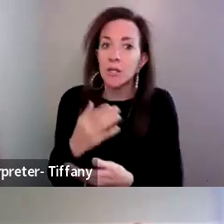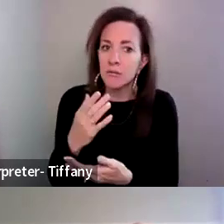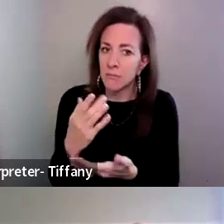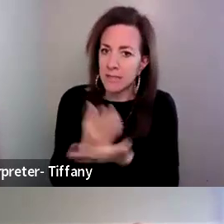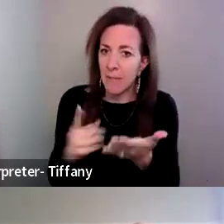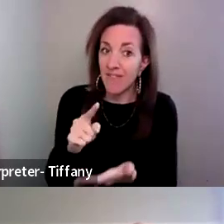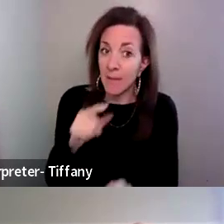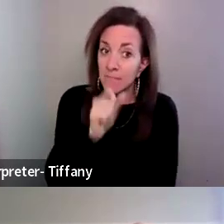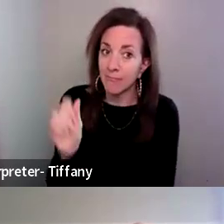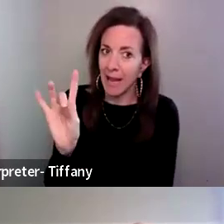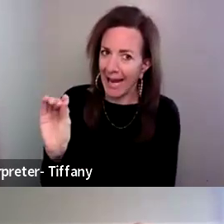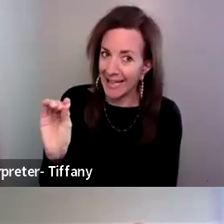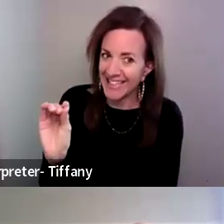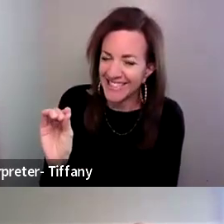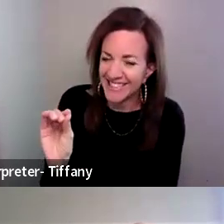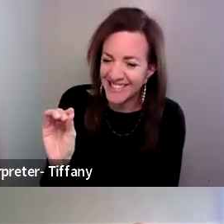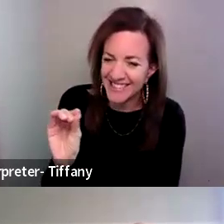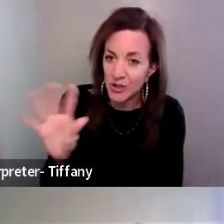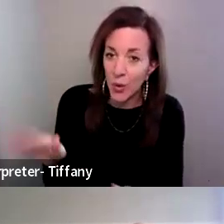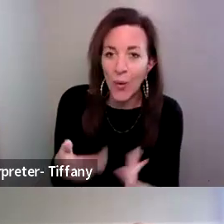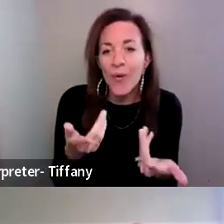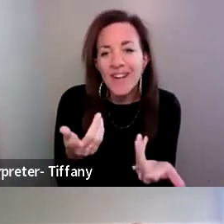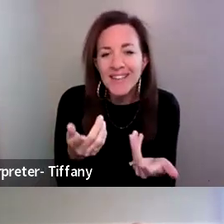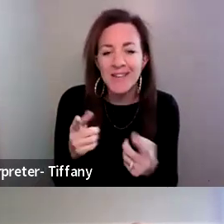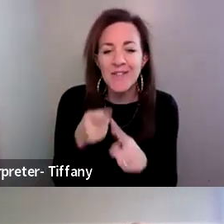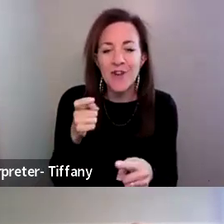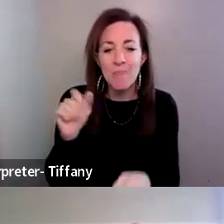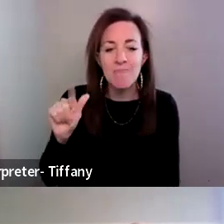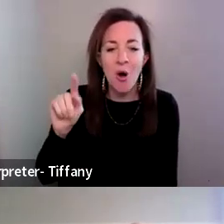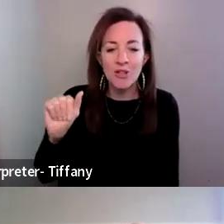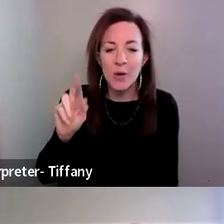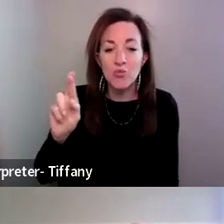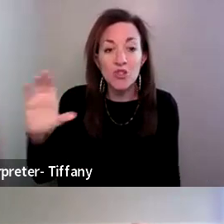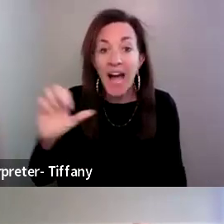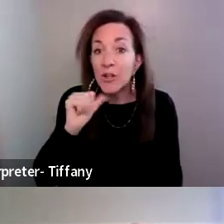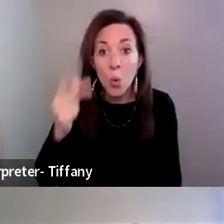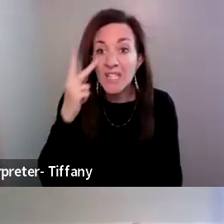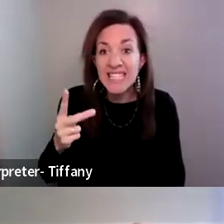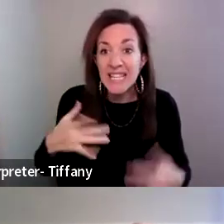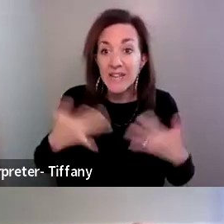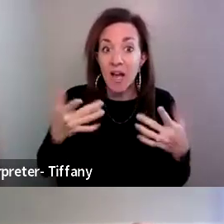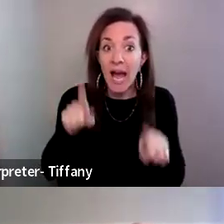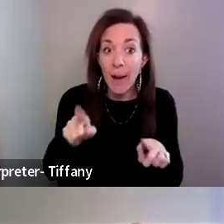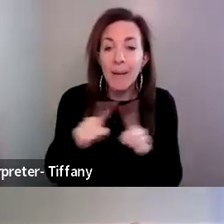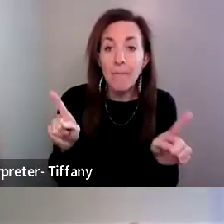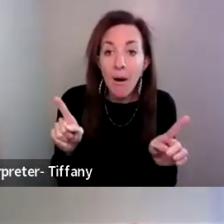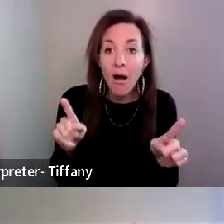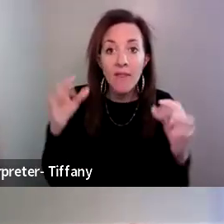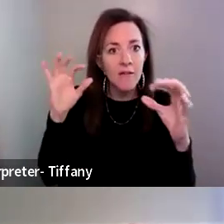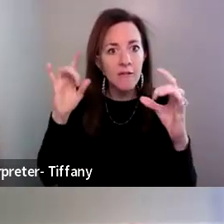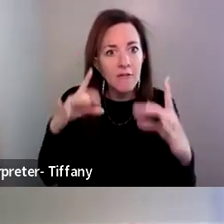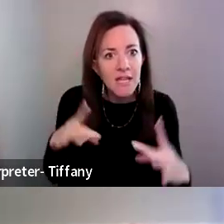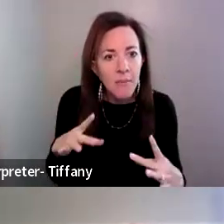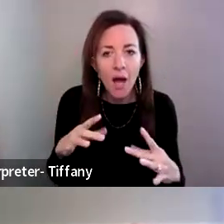regional center. And so I don't actually get to see the event taking place, but the feedback I got last year was it was